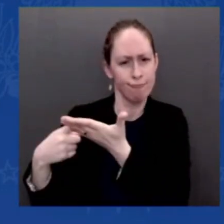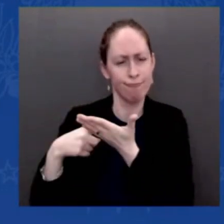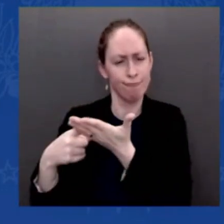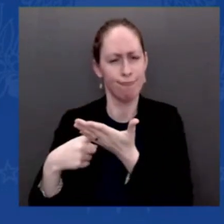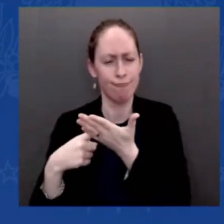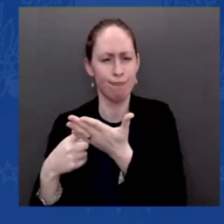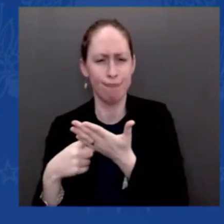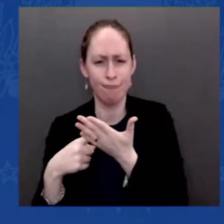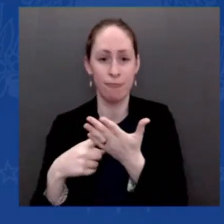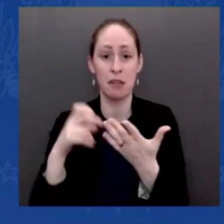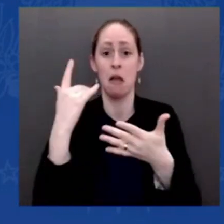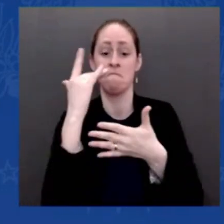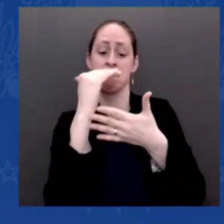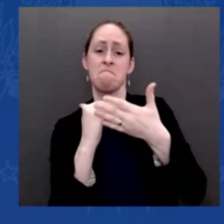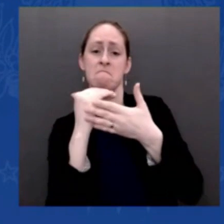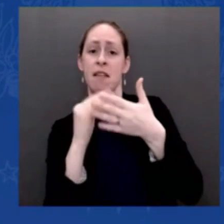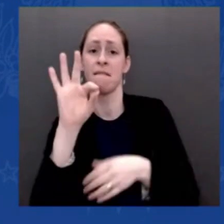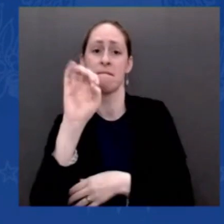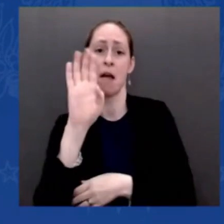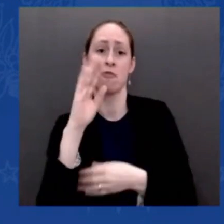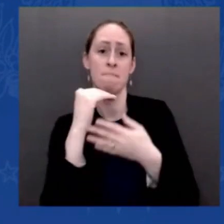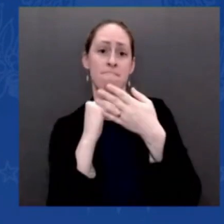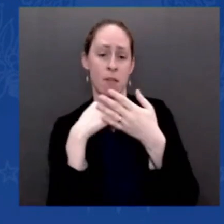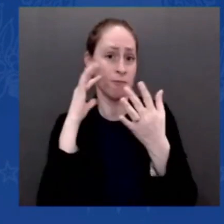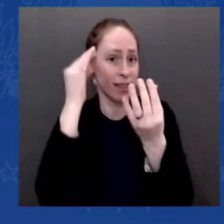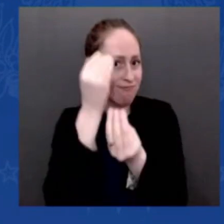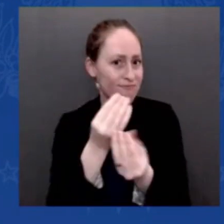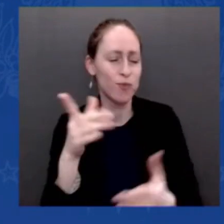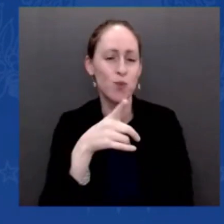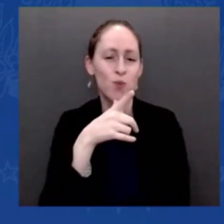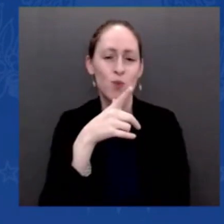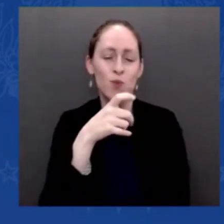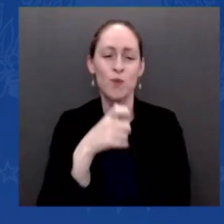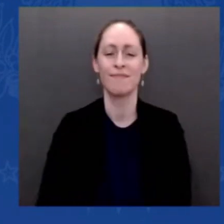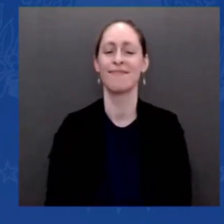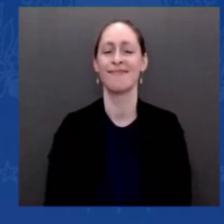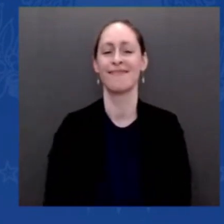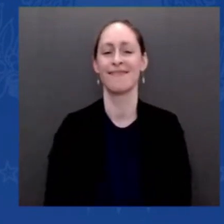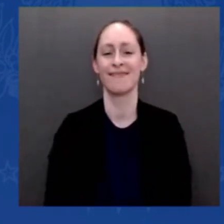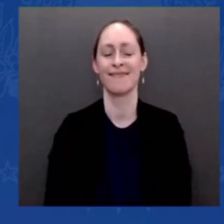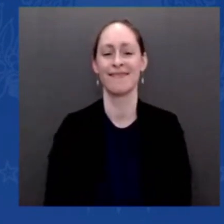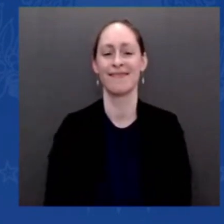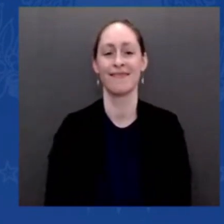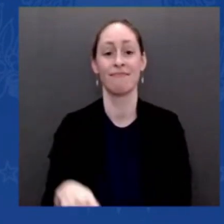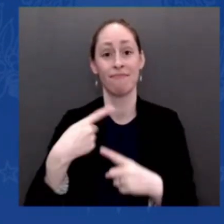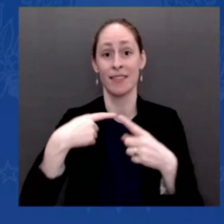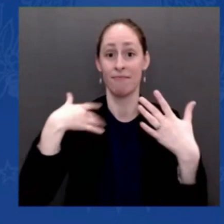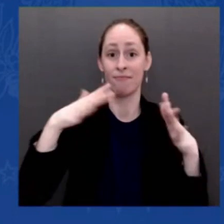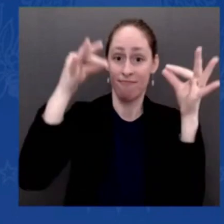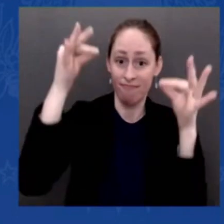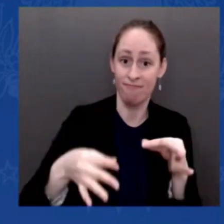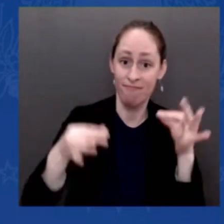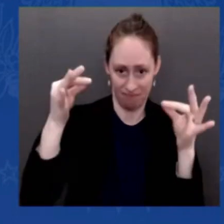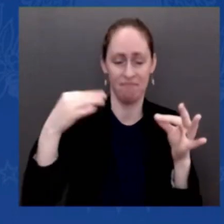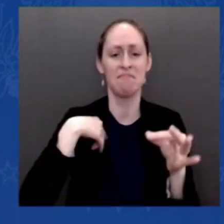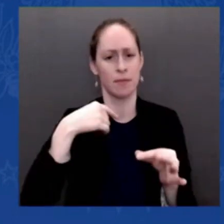nominee, I will ask the Senate to move promptly on my choice. In the end, I will nominate a historic candidate, someone who is